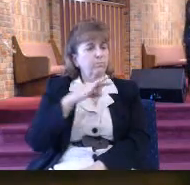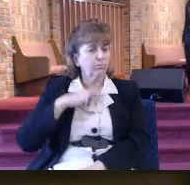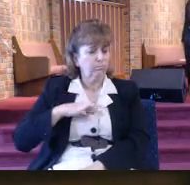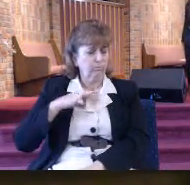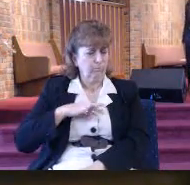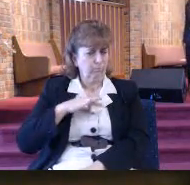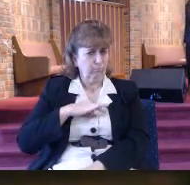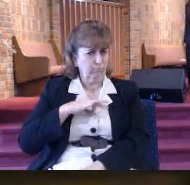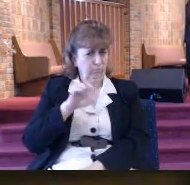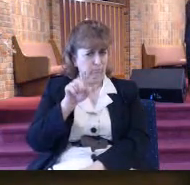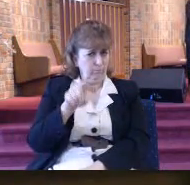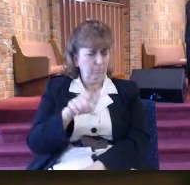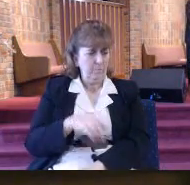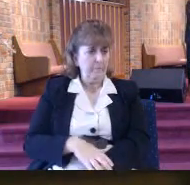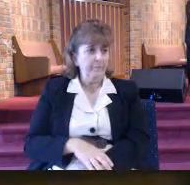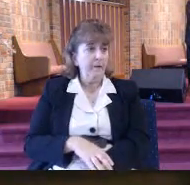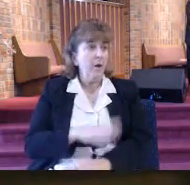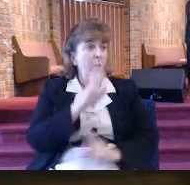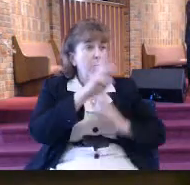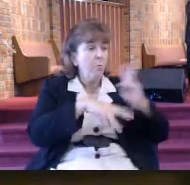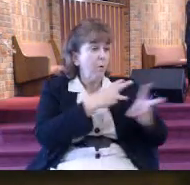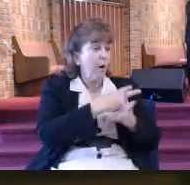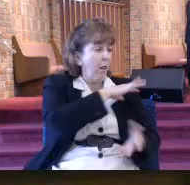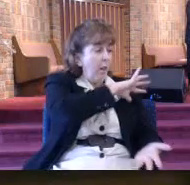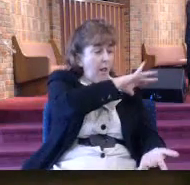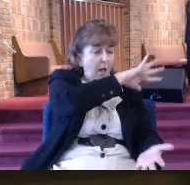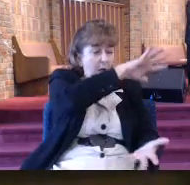world and lose his soul?